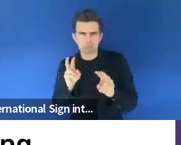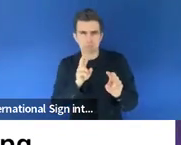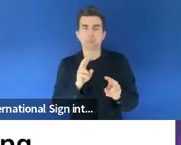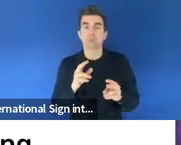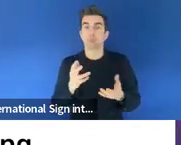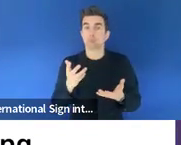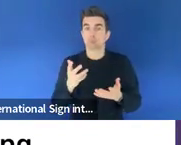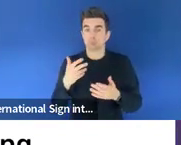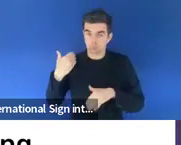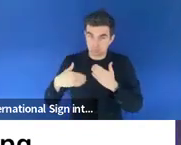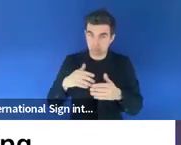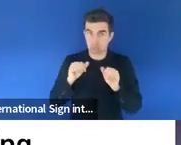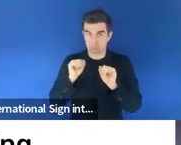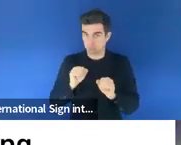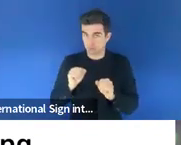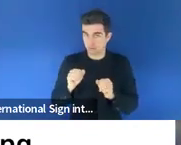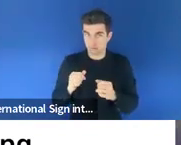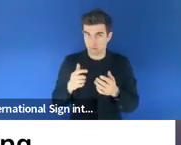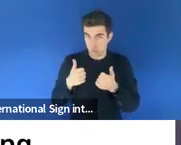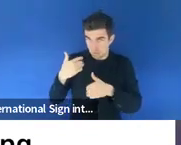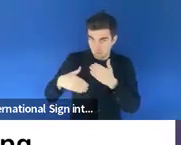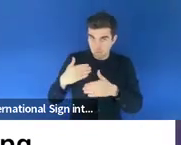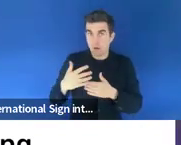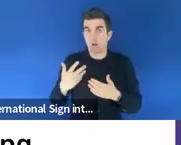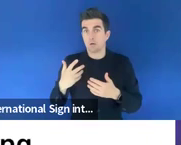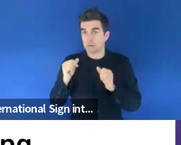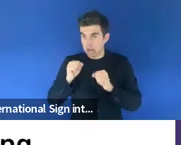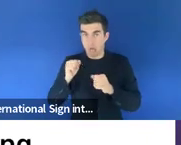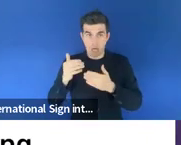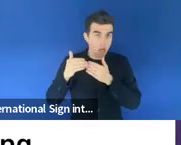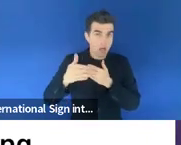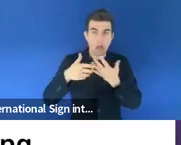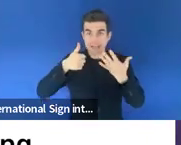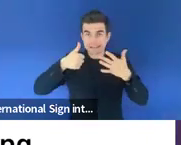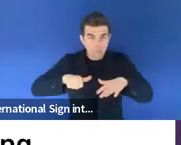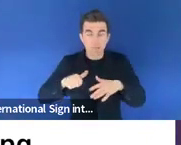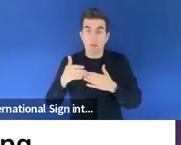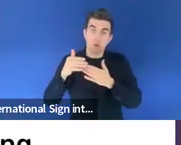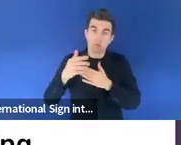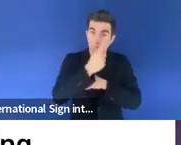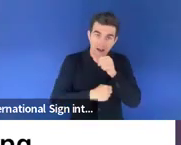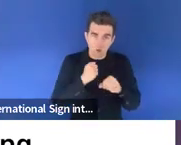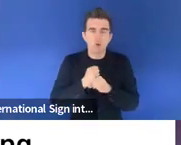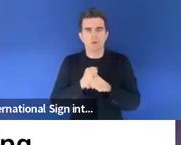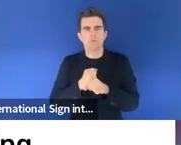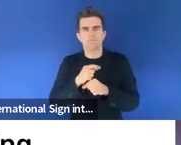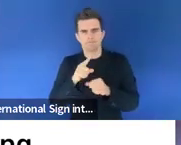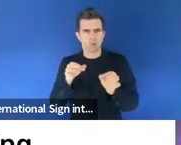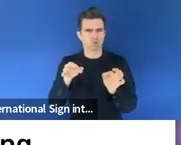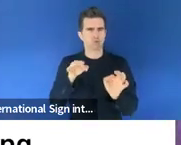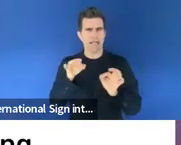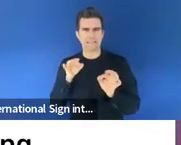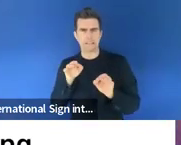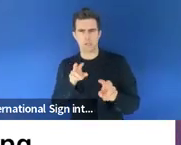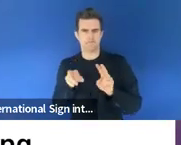Now let's look at the benefits, estimating benefits. This is all about optimizing your pricing. So who is